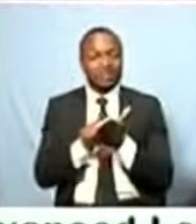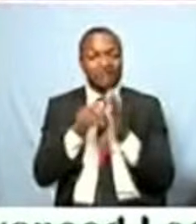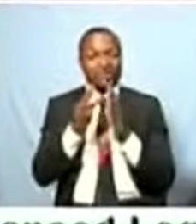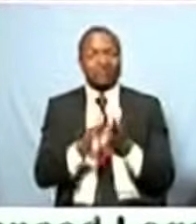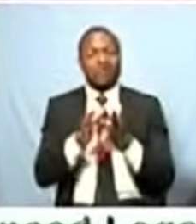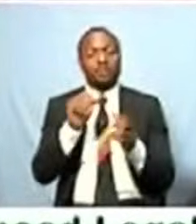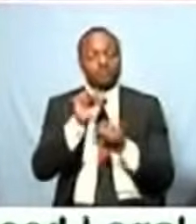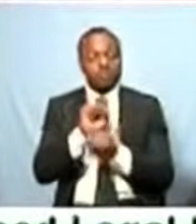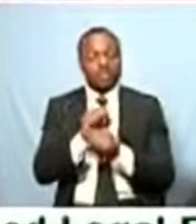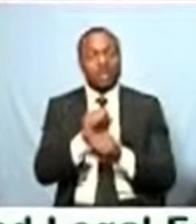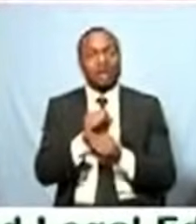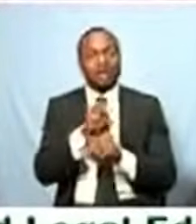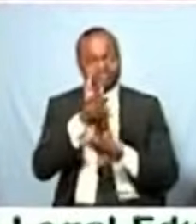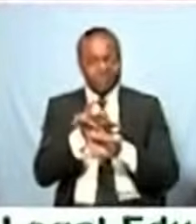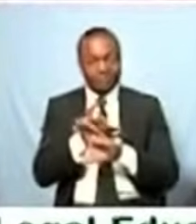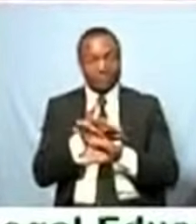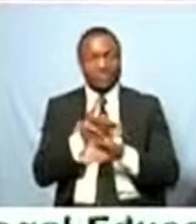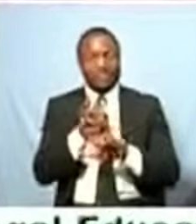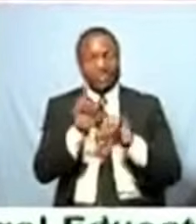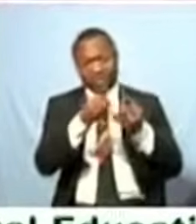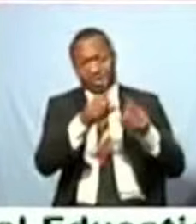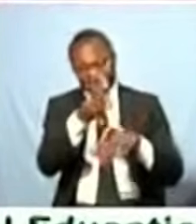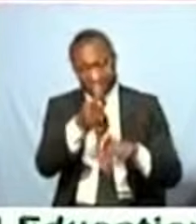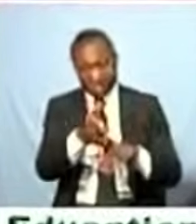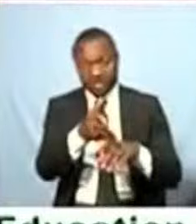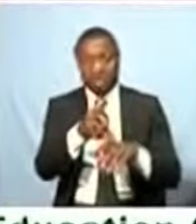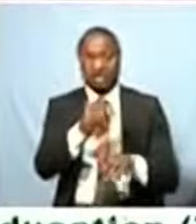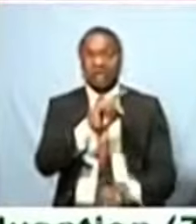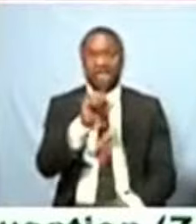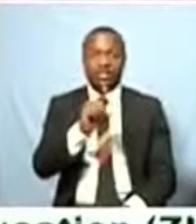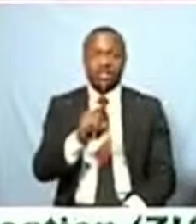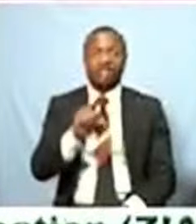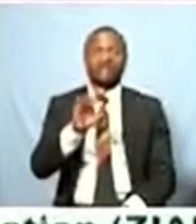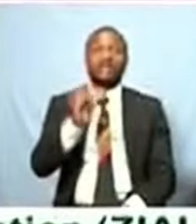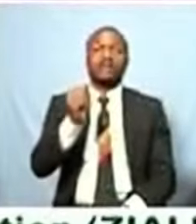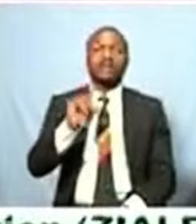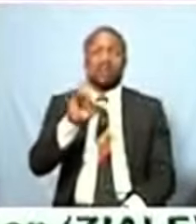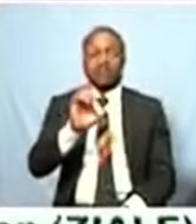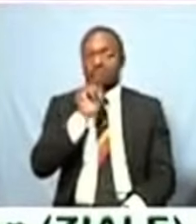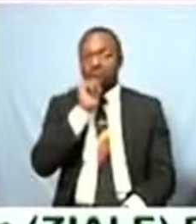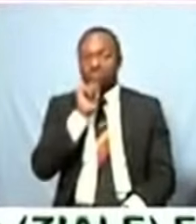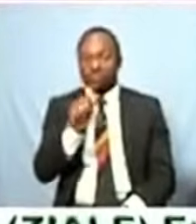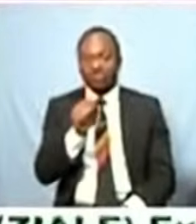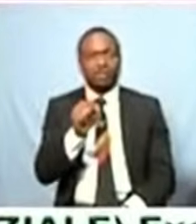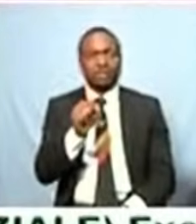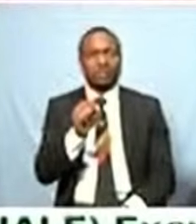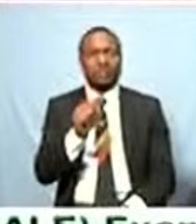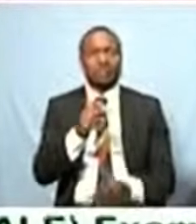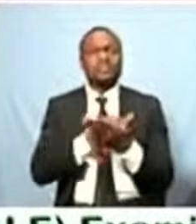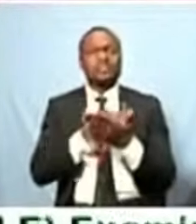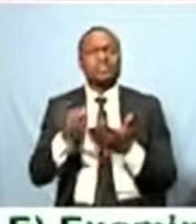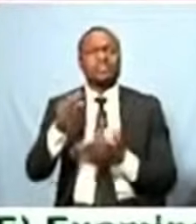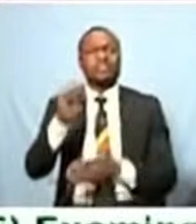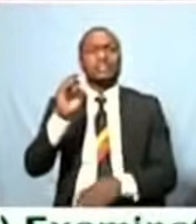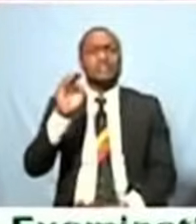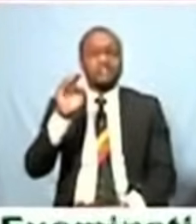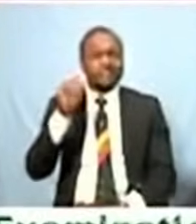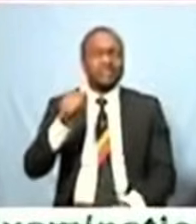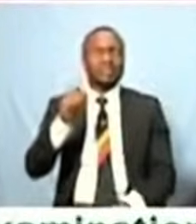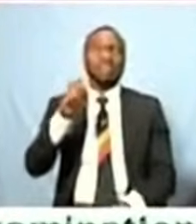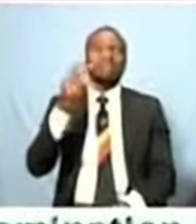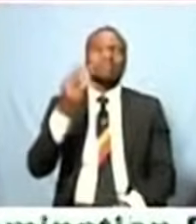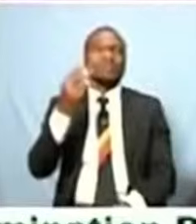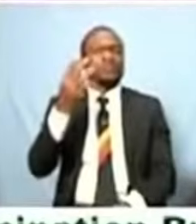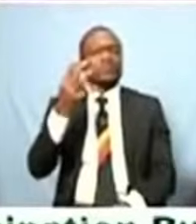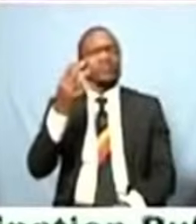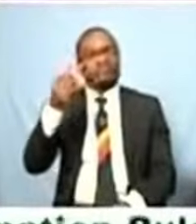hard when they are at Ziare, to work extremely hard and not count on failing 4, 3, 5, 10 times. There is nothing like